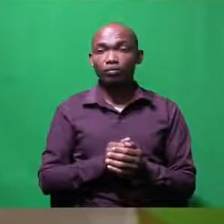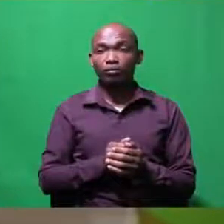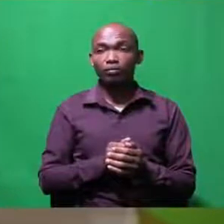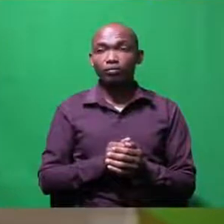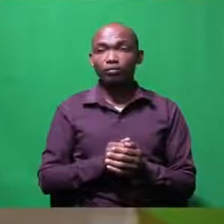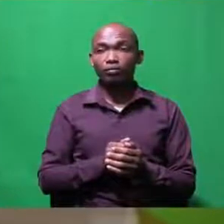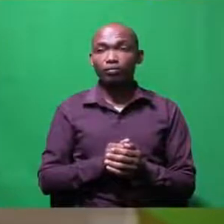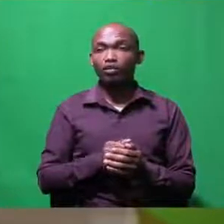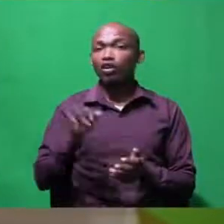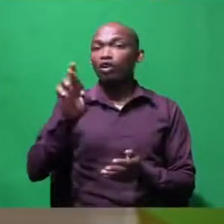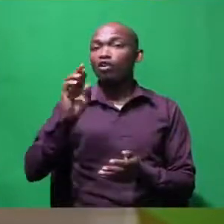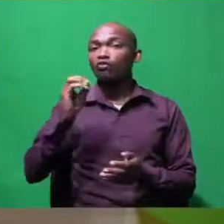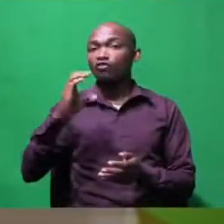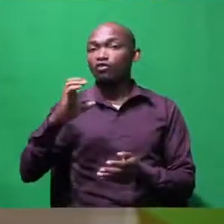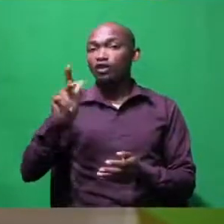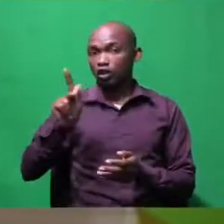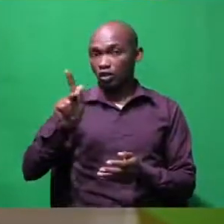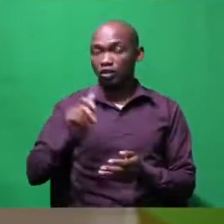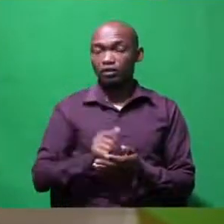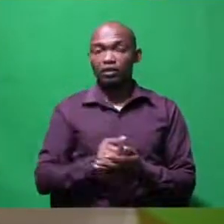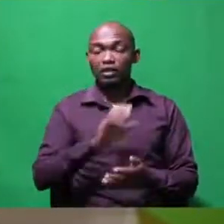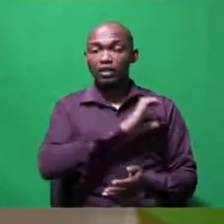of a rock.